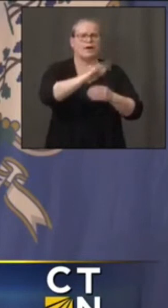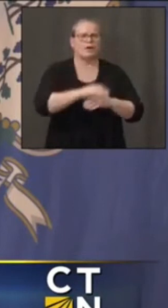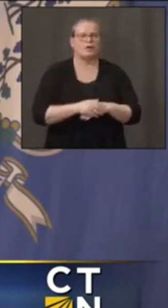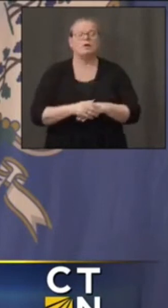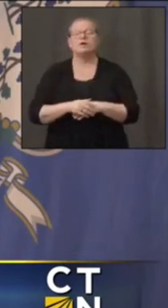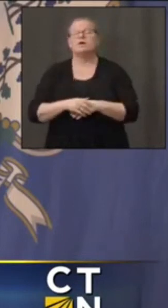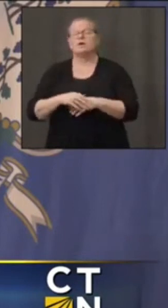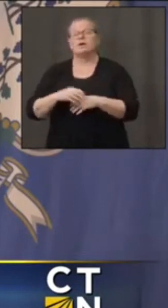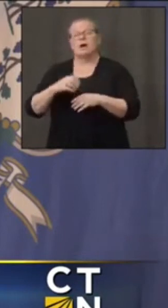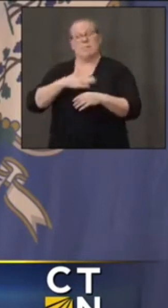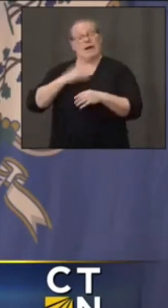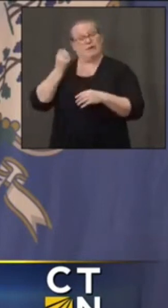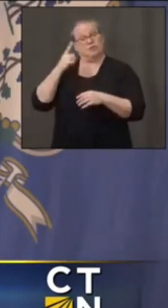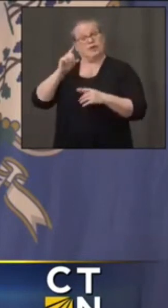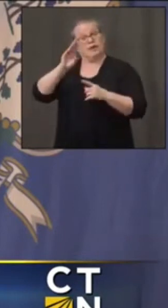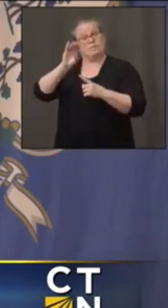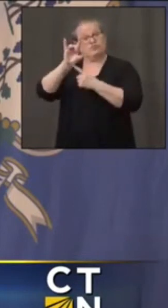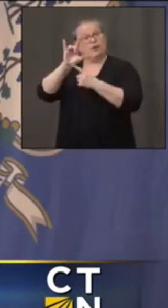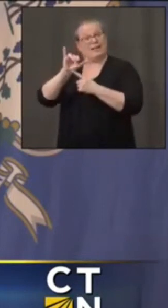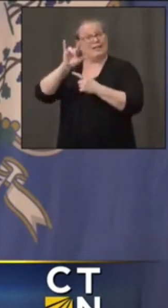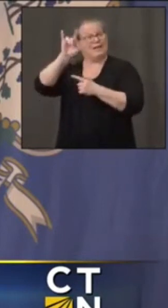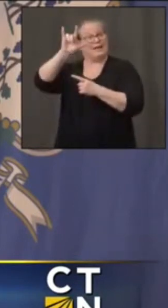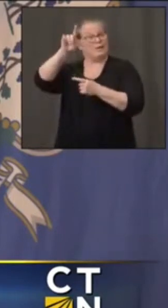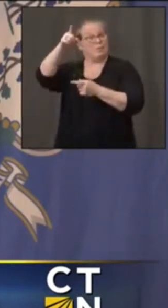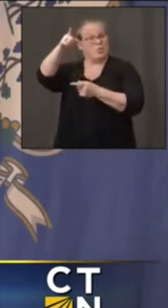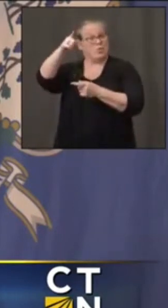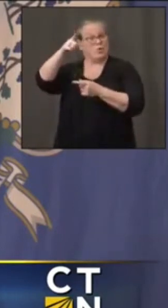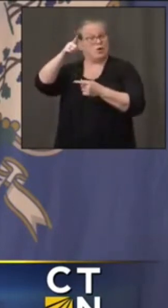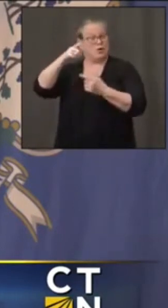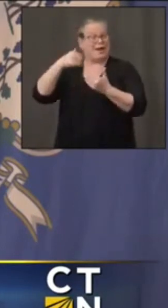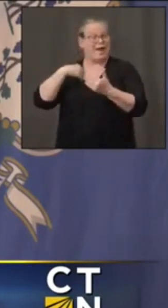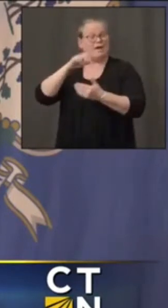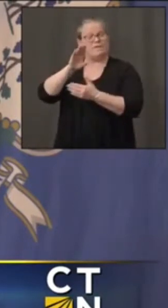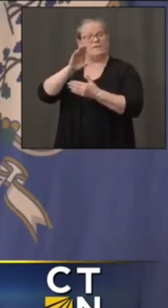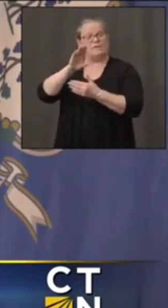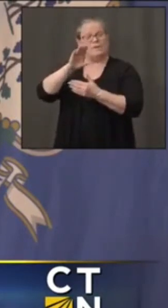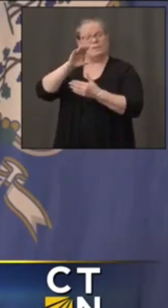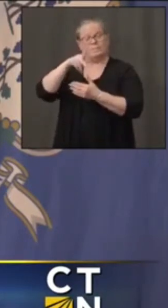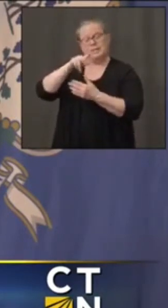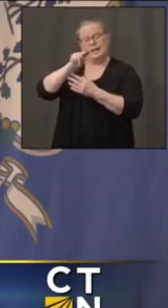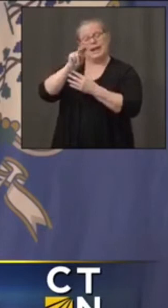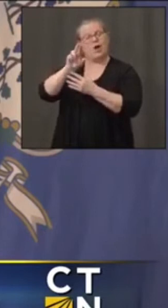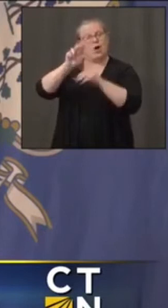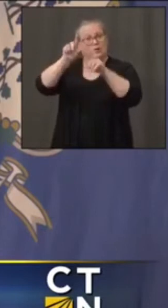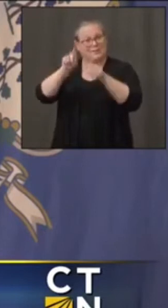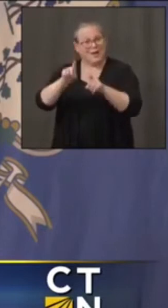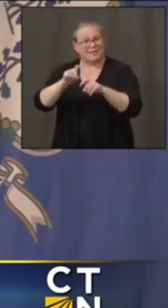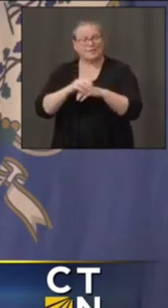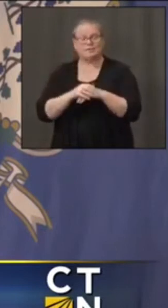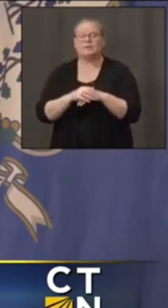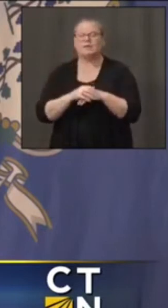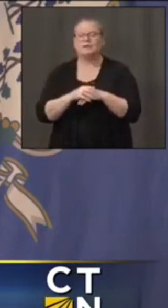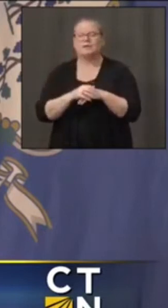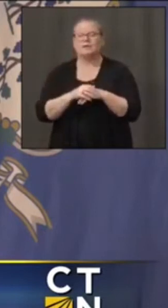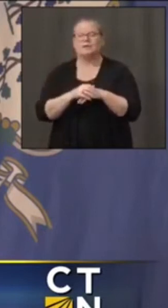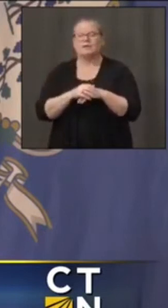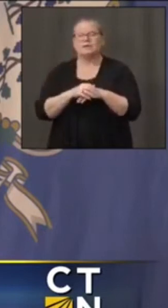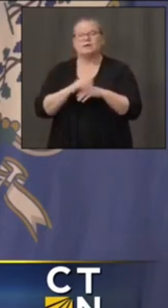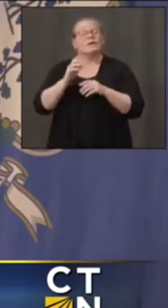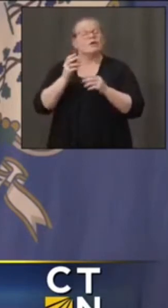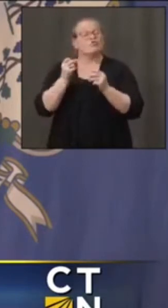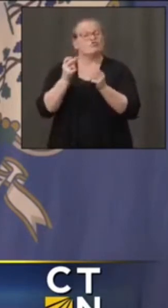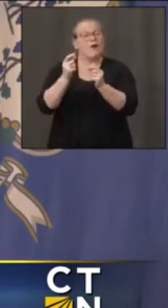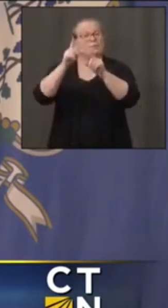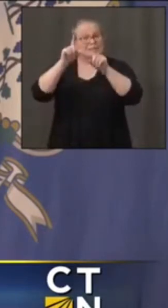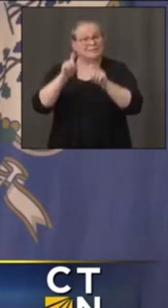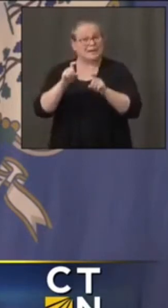at Bradley Airport. If we looked at the Binax test, which is, as you know, is rapid because it doesn't have to go to a